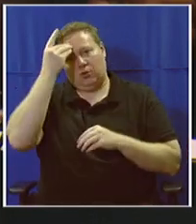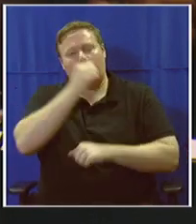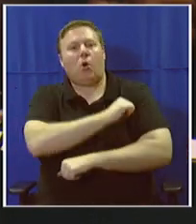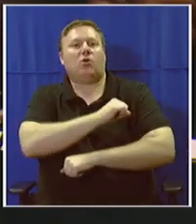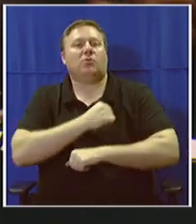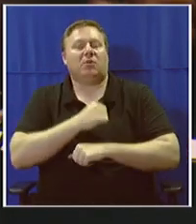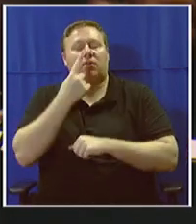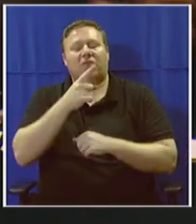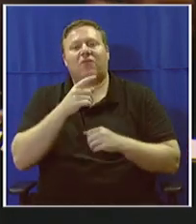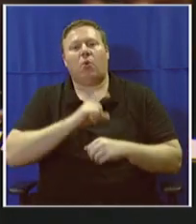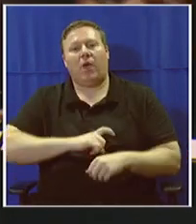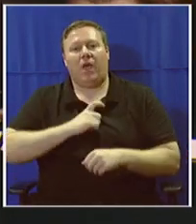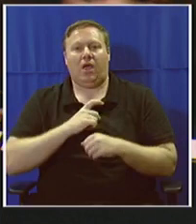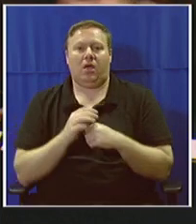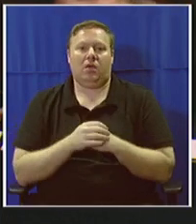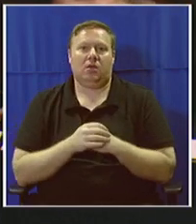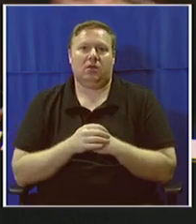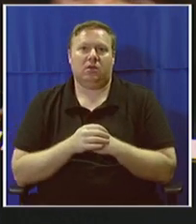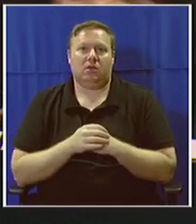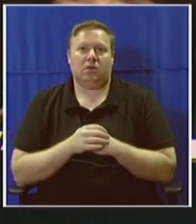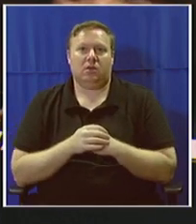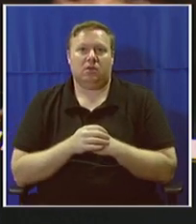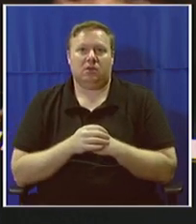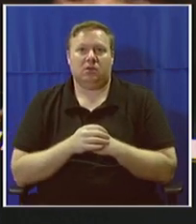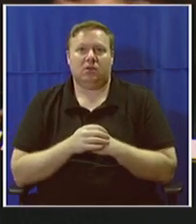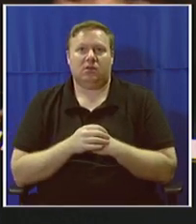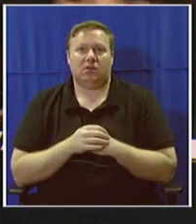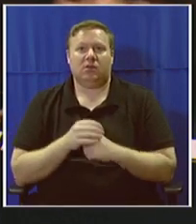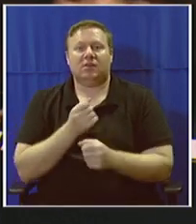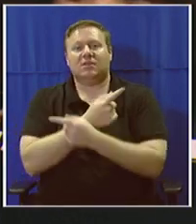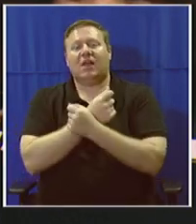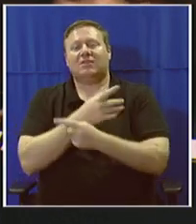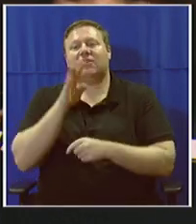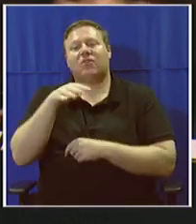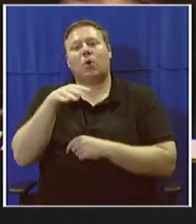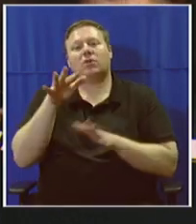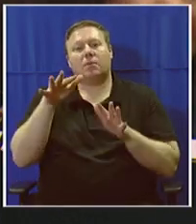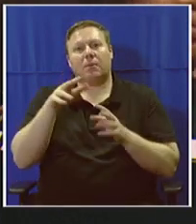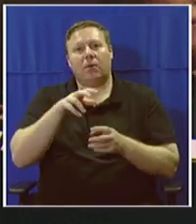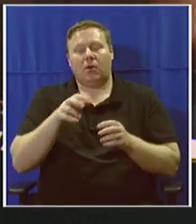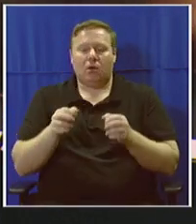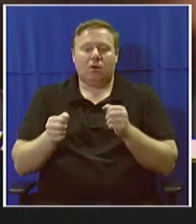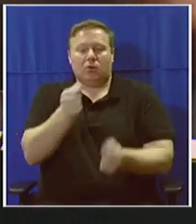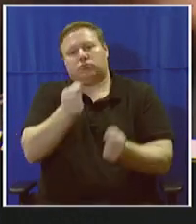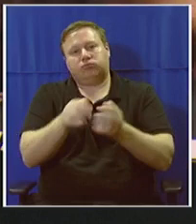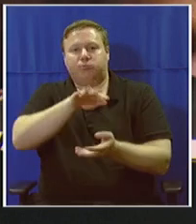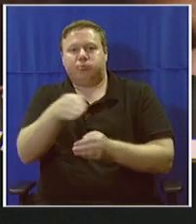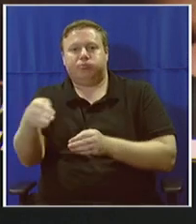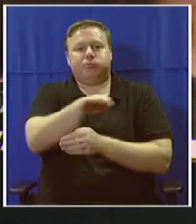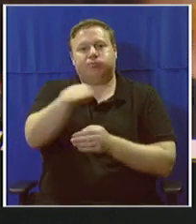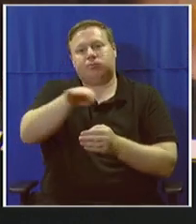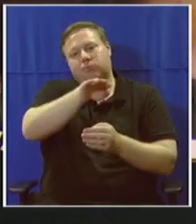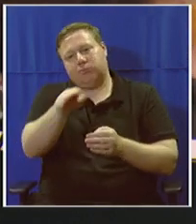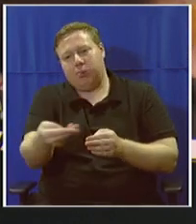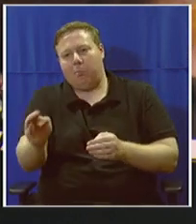they required. We recall that a minibus taxi carrying 14 people had lost control and rolled down a